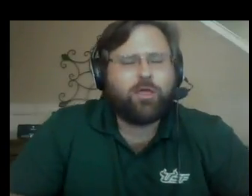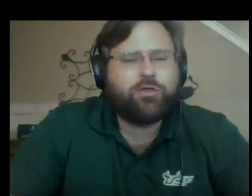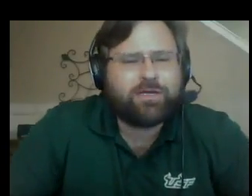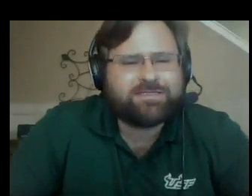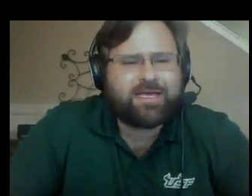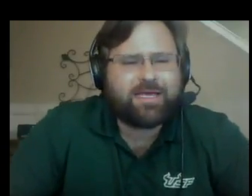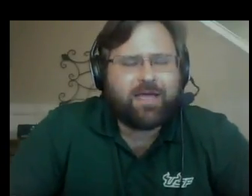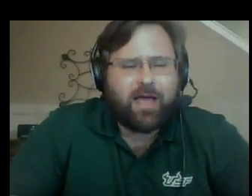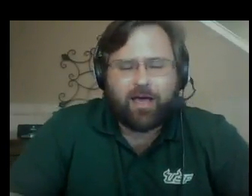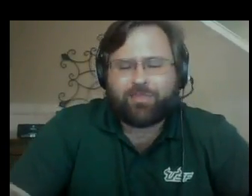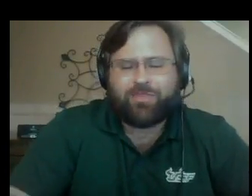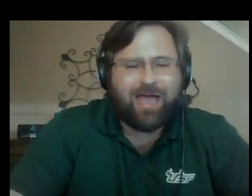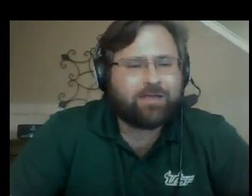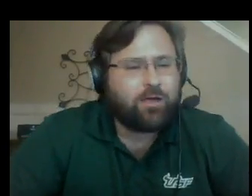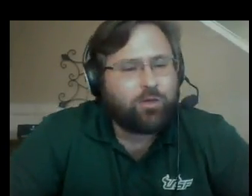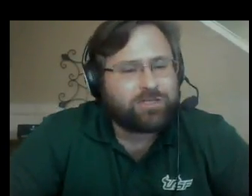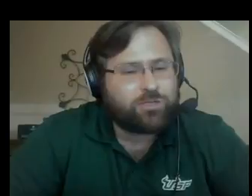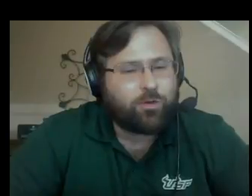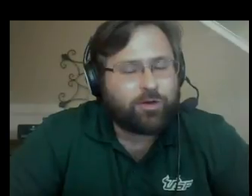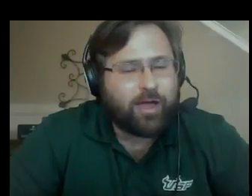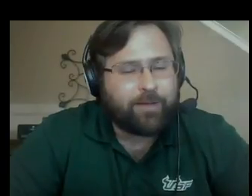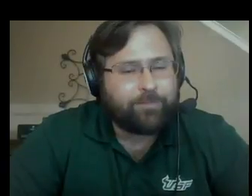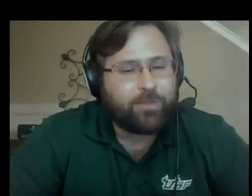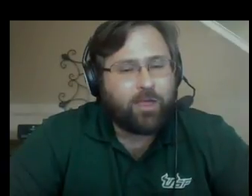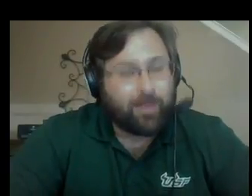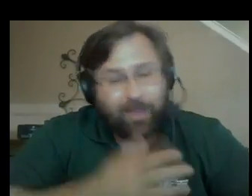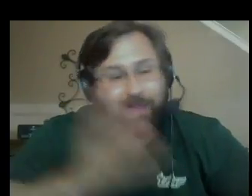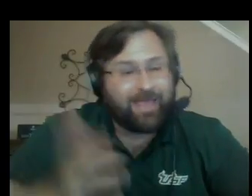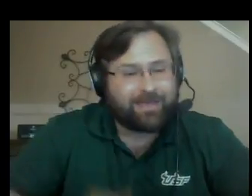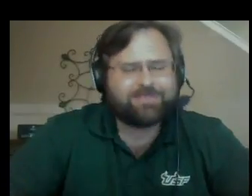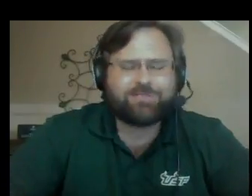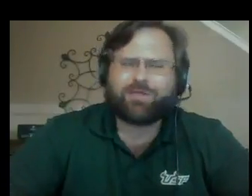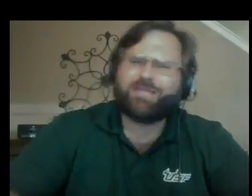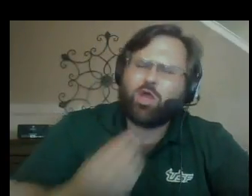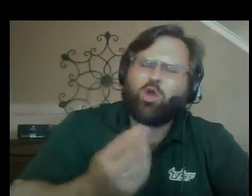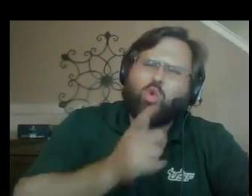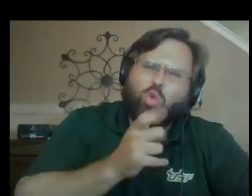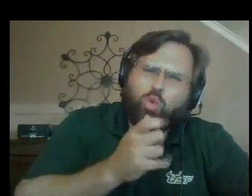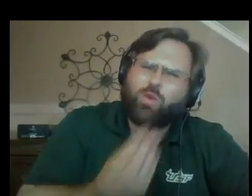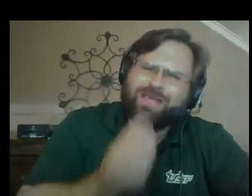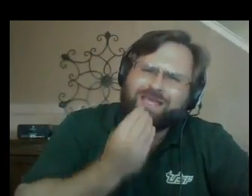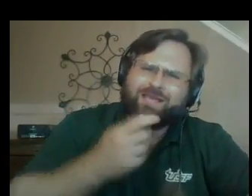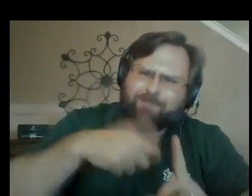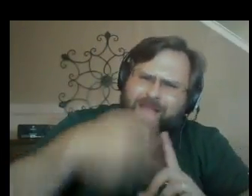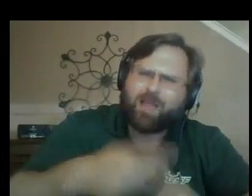Or you could see that question word again. So you could see